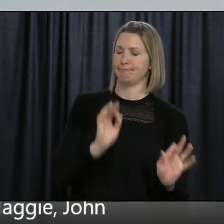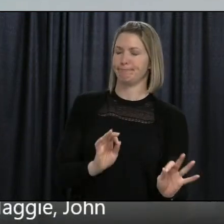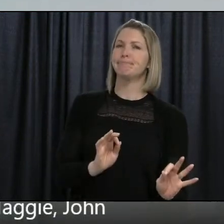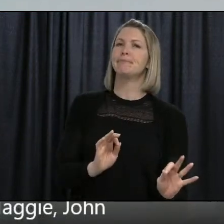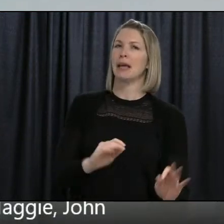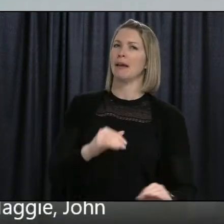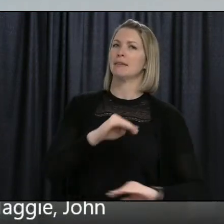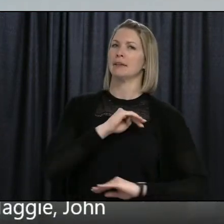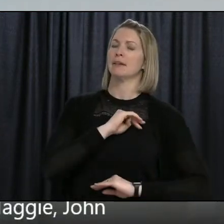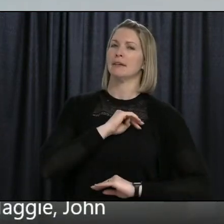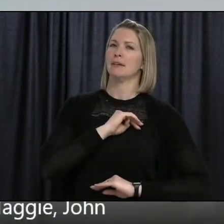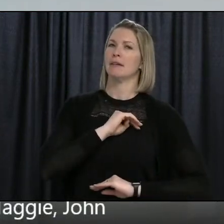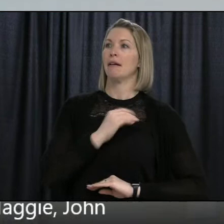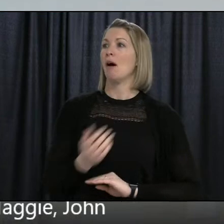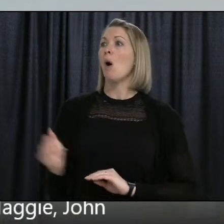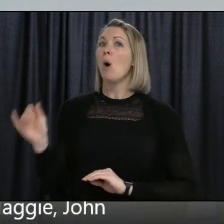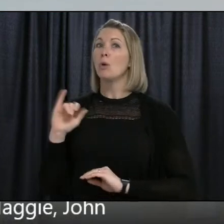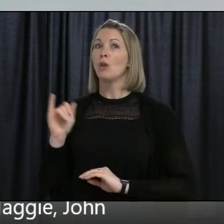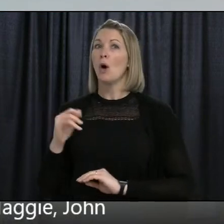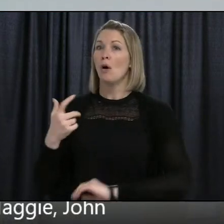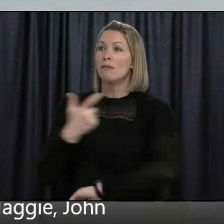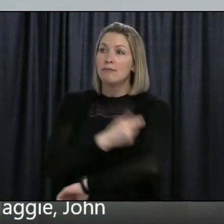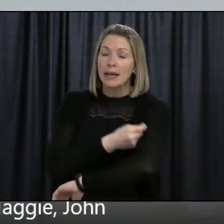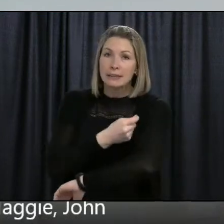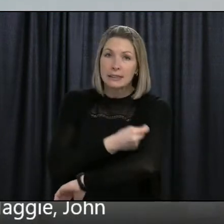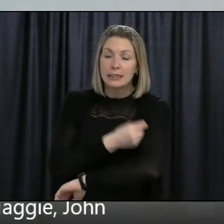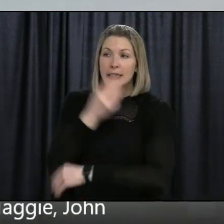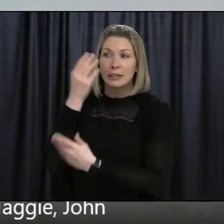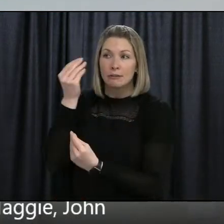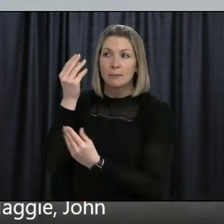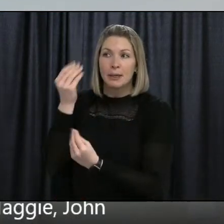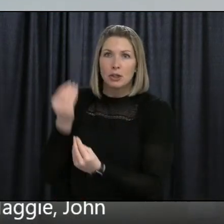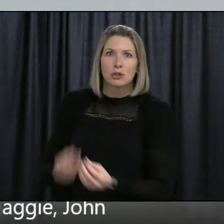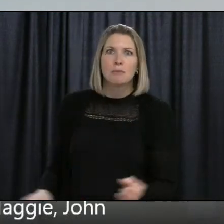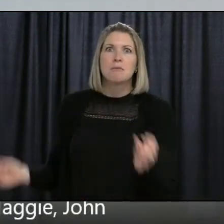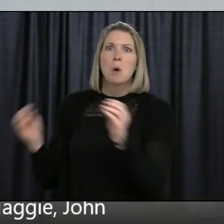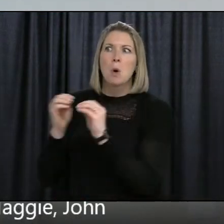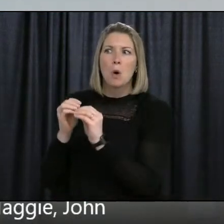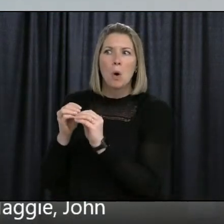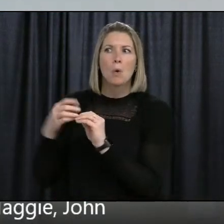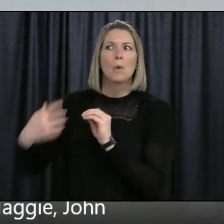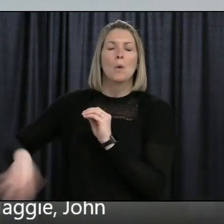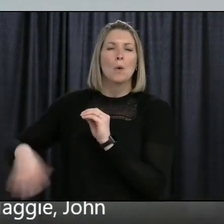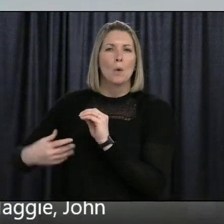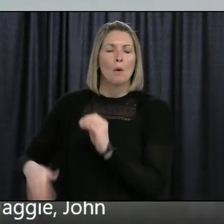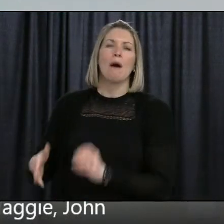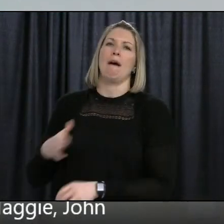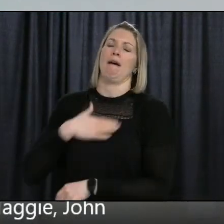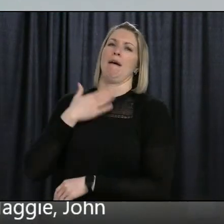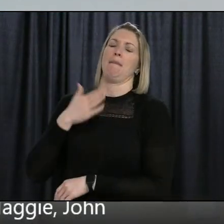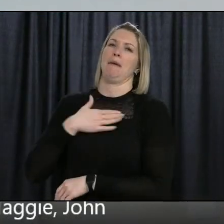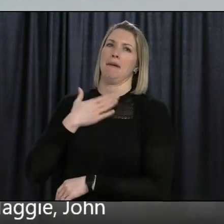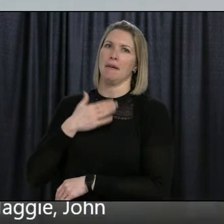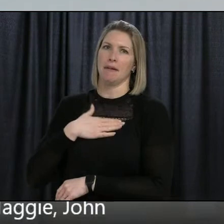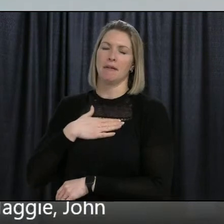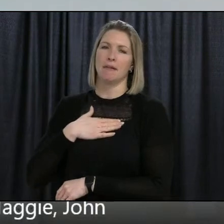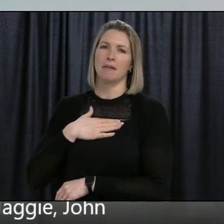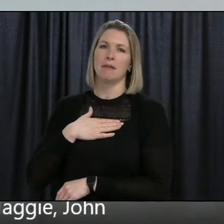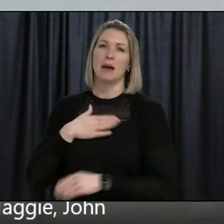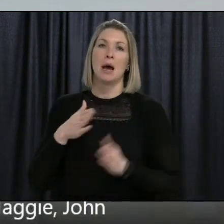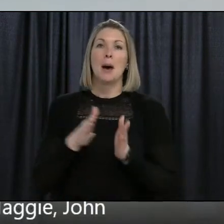vaccine front is again encouraging. Our system capacity through public health to administer this